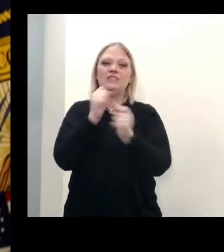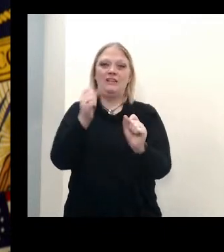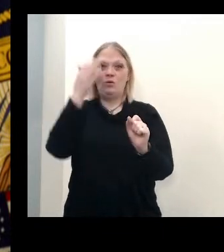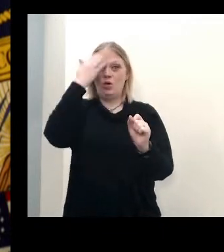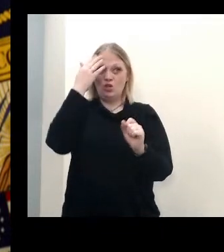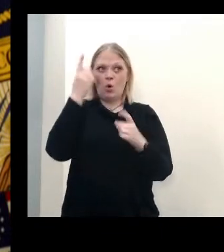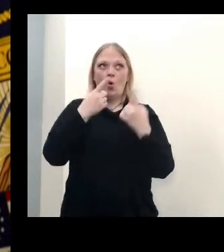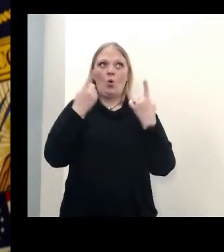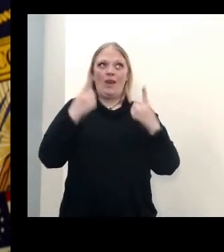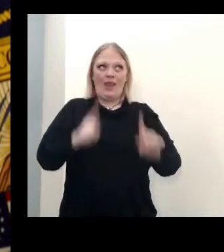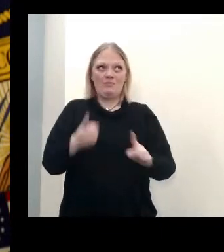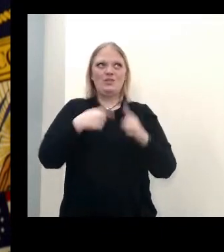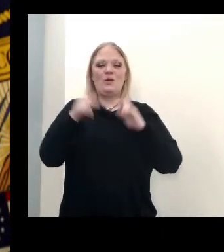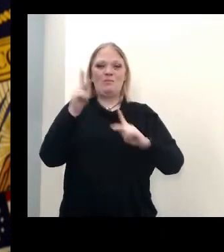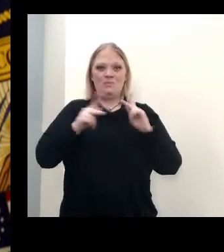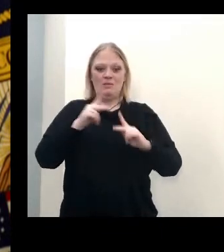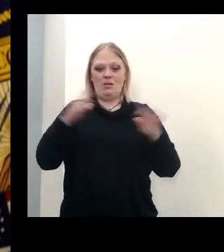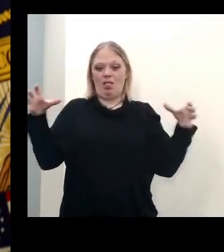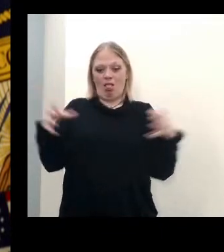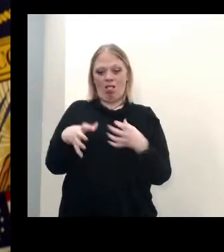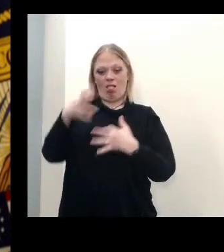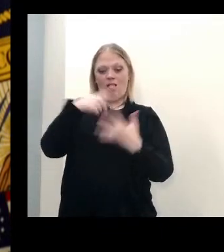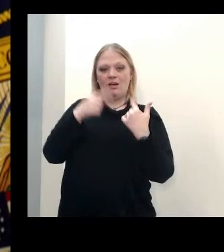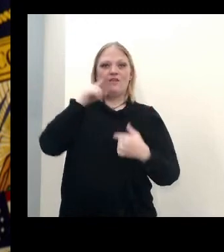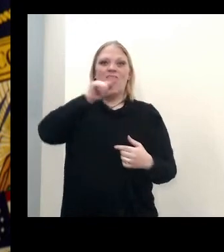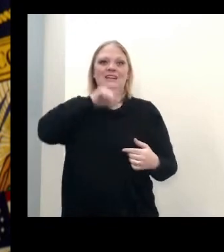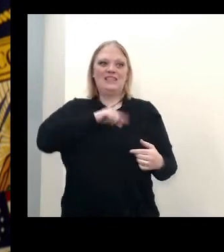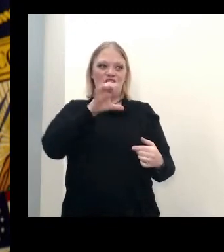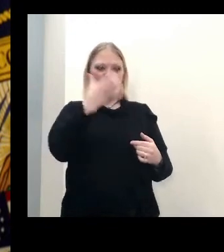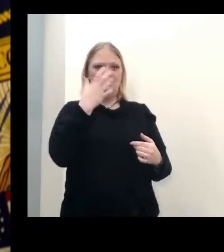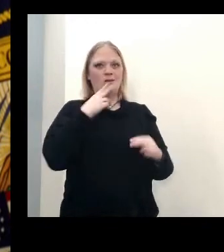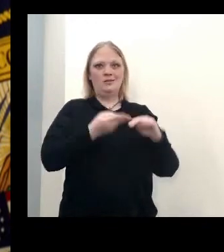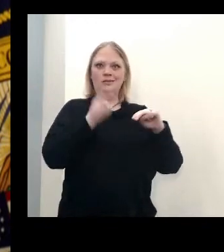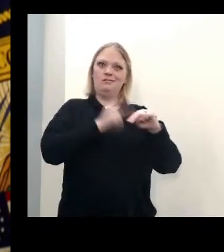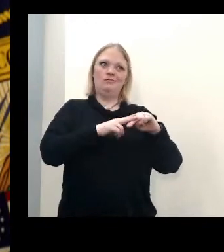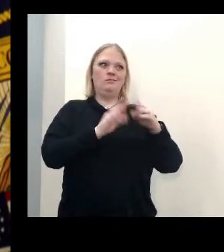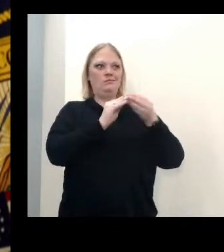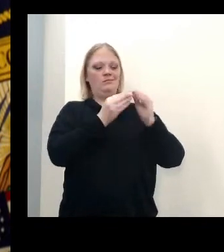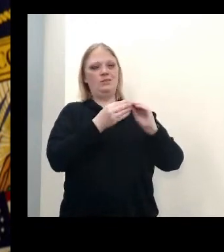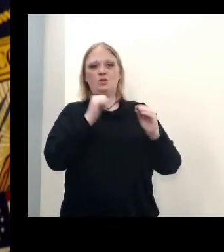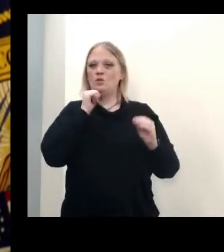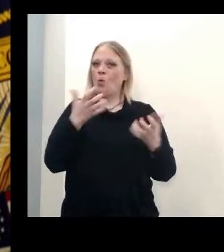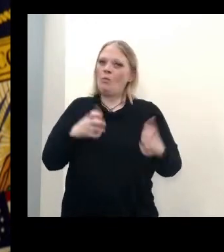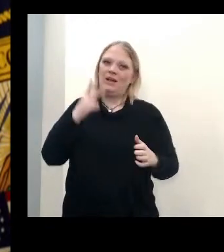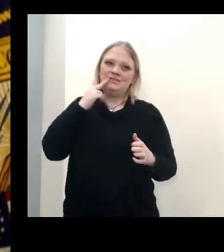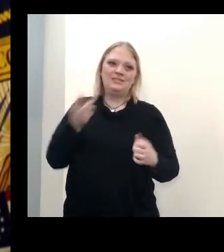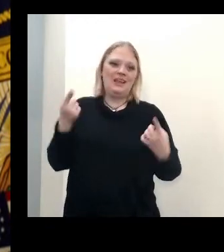people gathered for Thanksgiving and Christmas. Our numbers went up. We do not want to see that happen